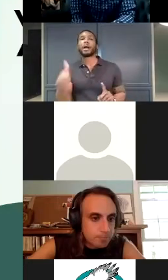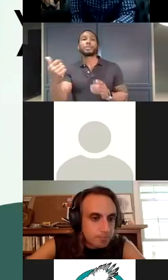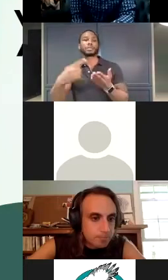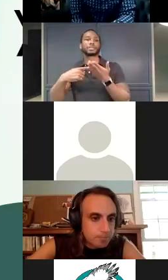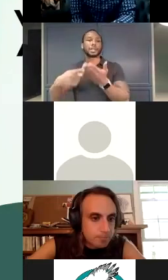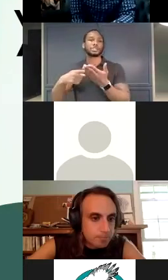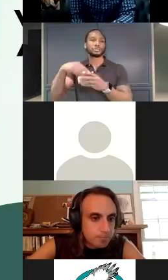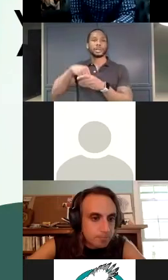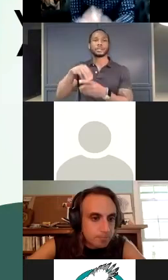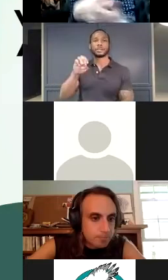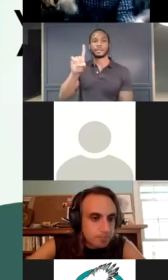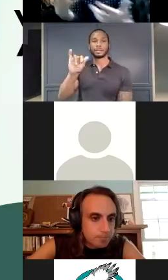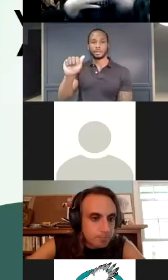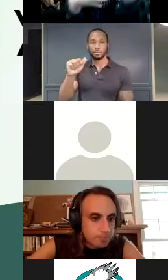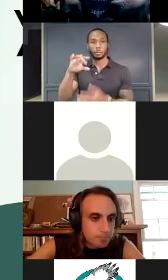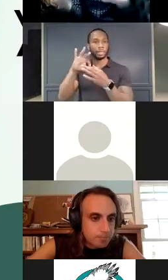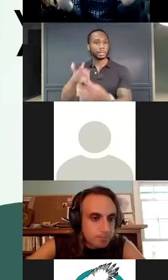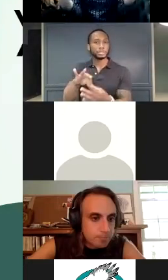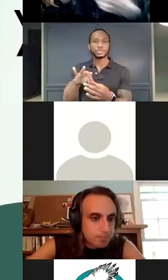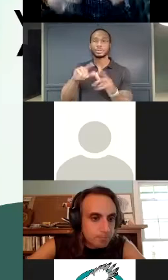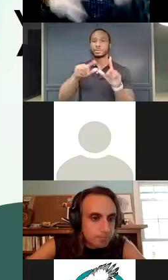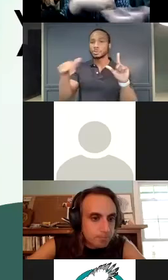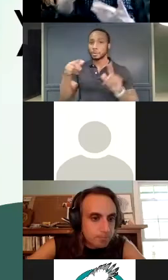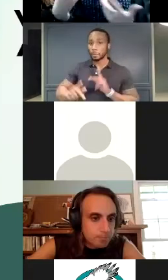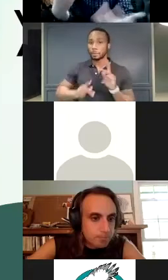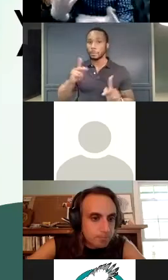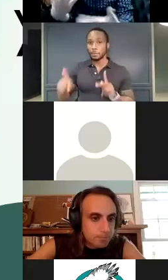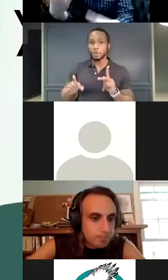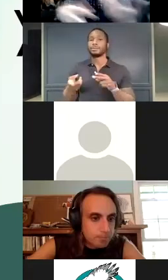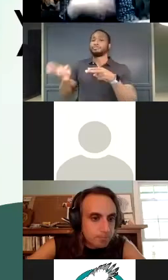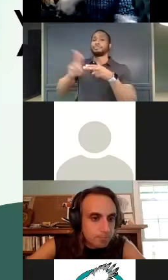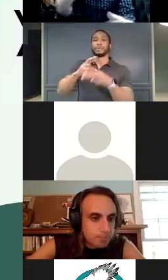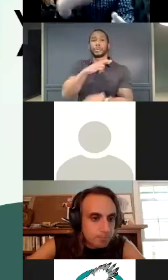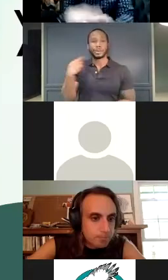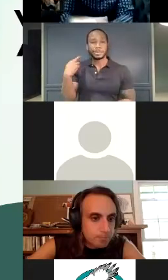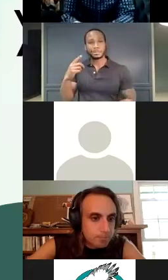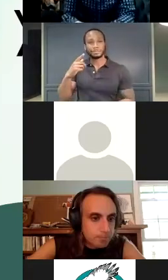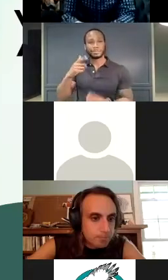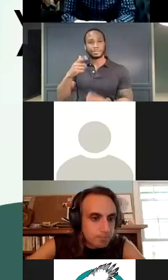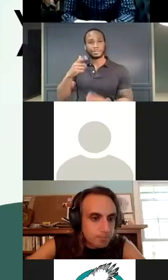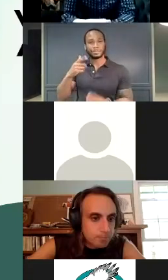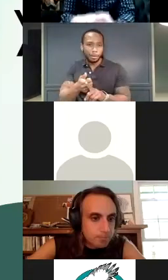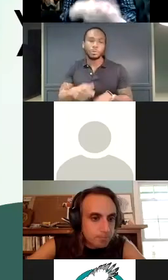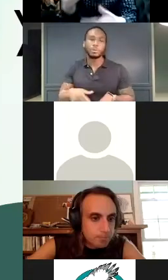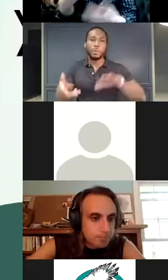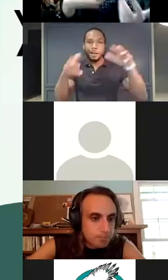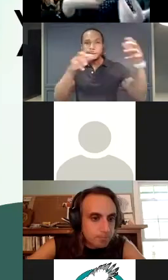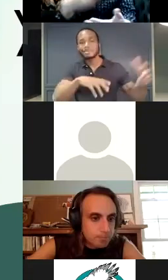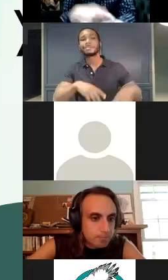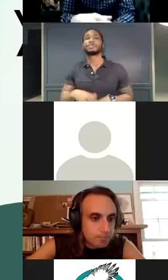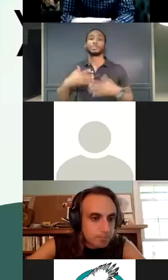media about LGBTQ people being at increased risk of suicide, of crisis, of